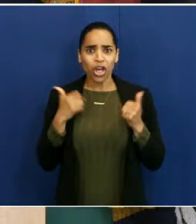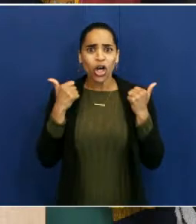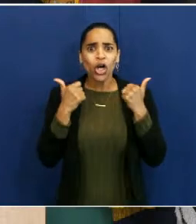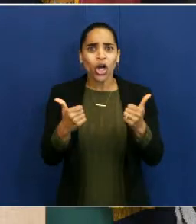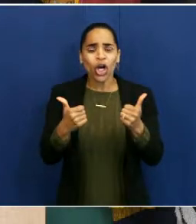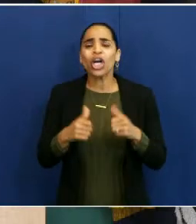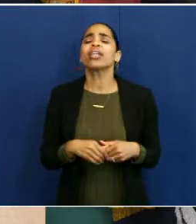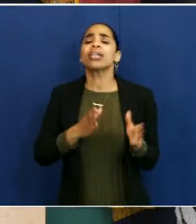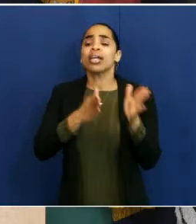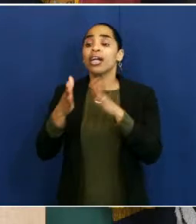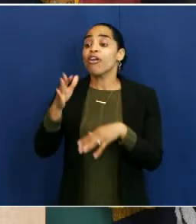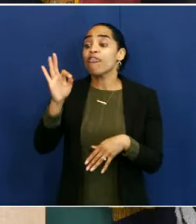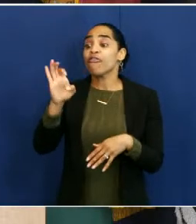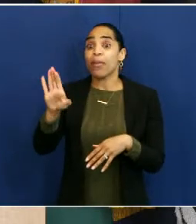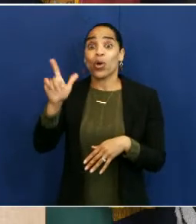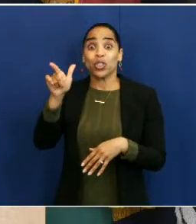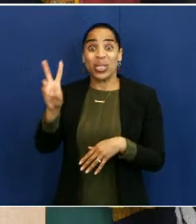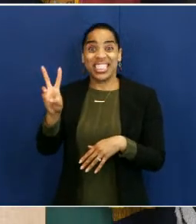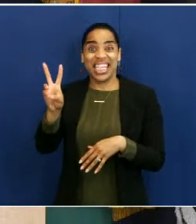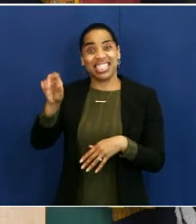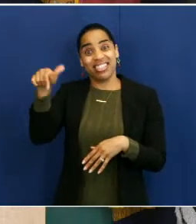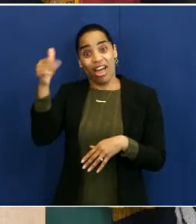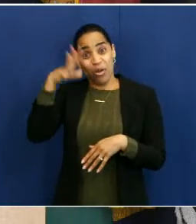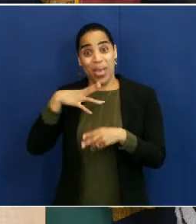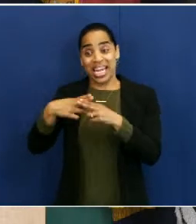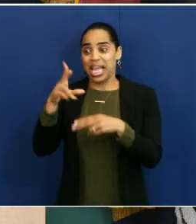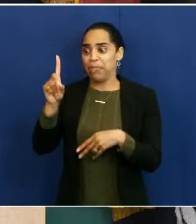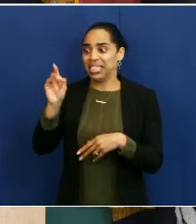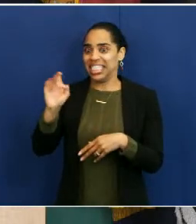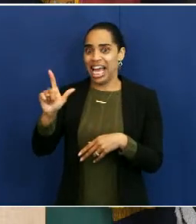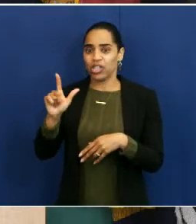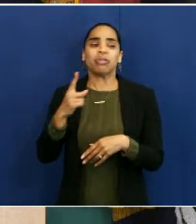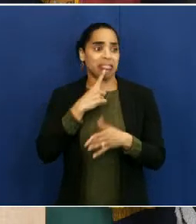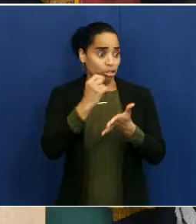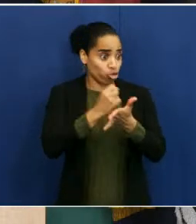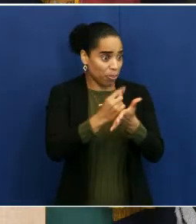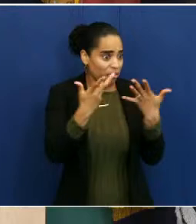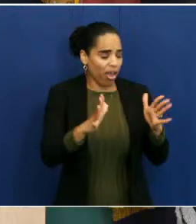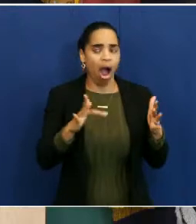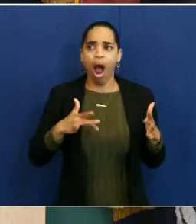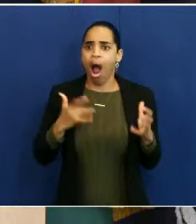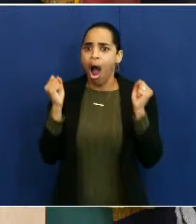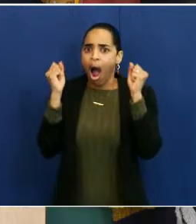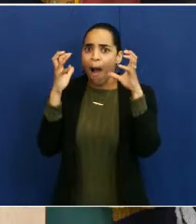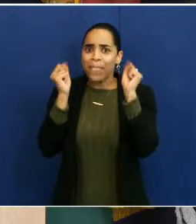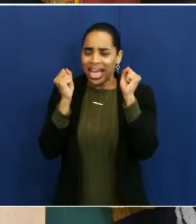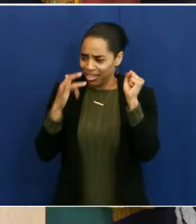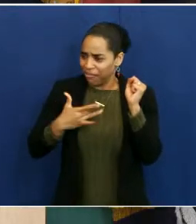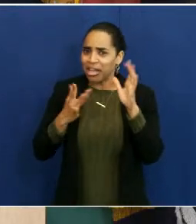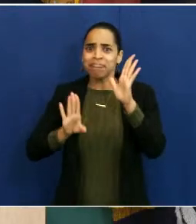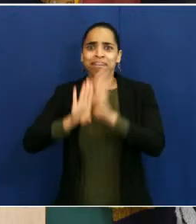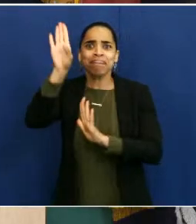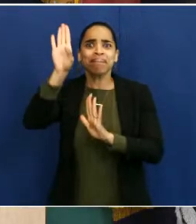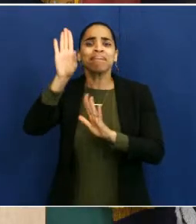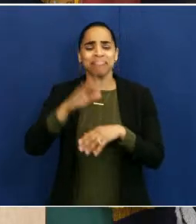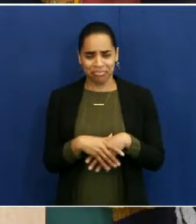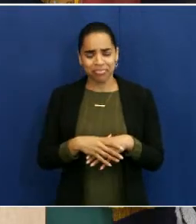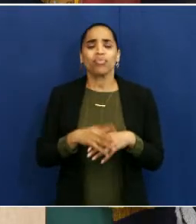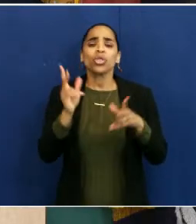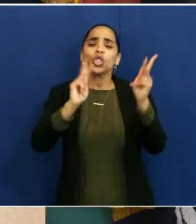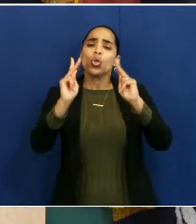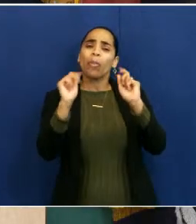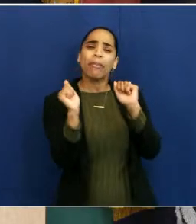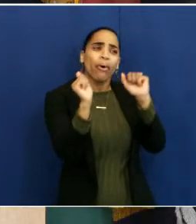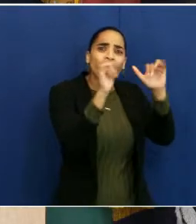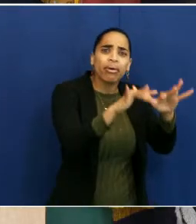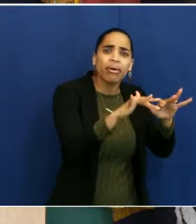on February 26 he felt amazing, like he was on cloud 9. And so what happens is people come,